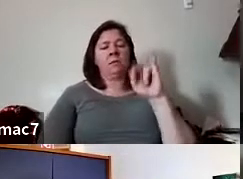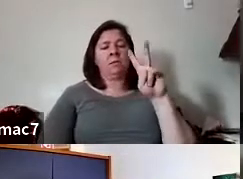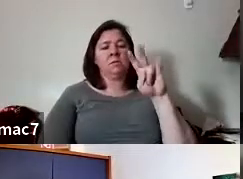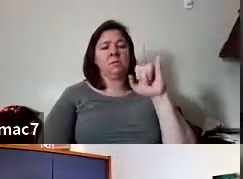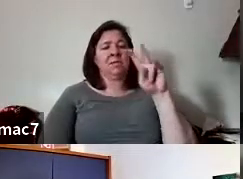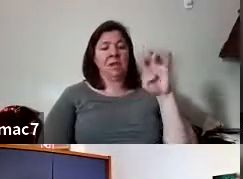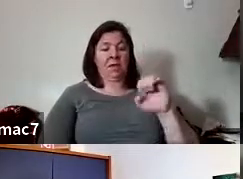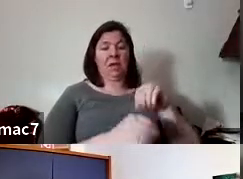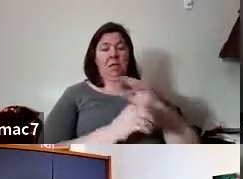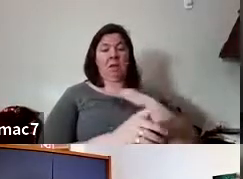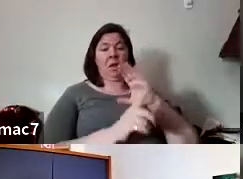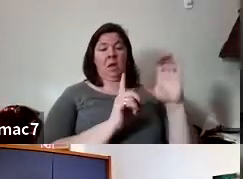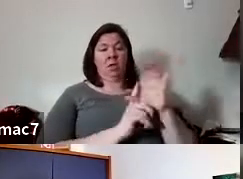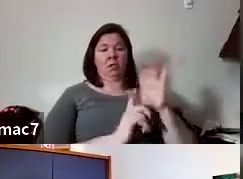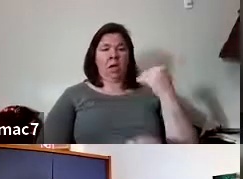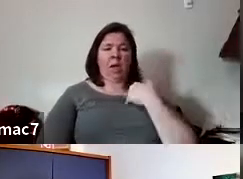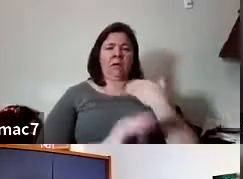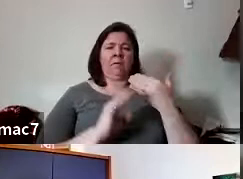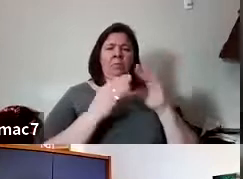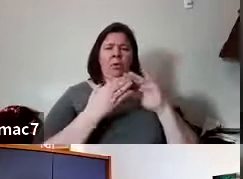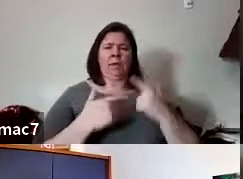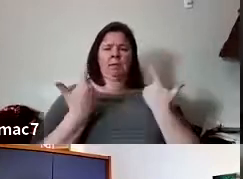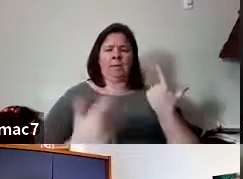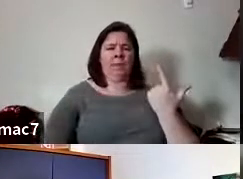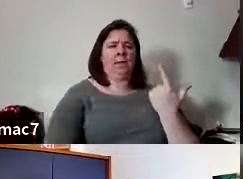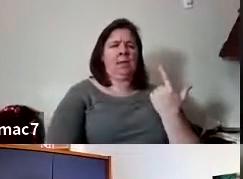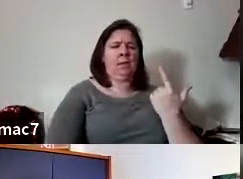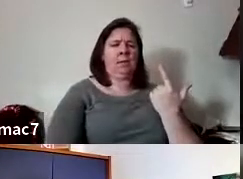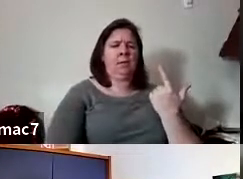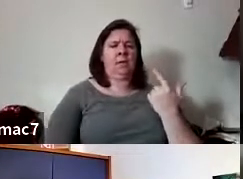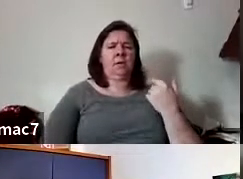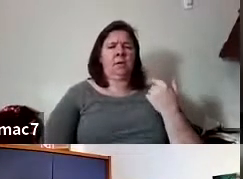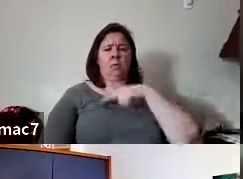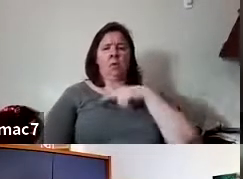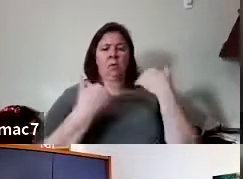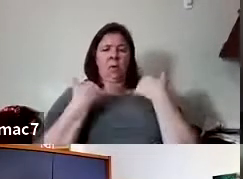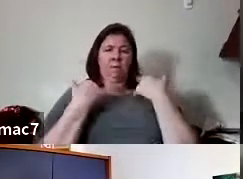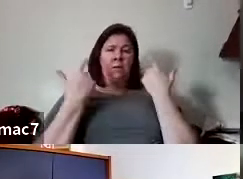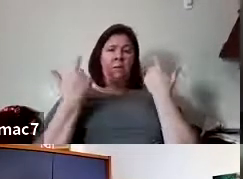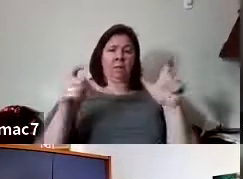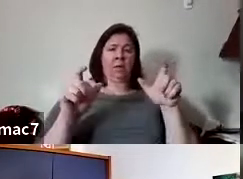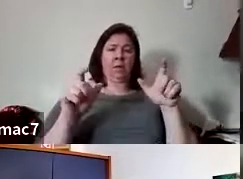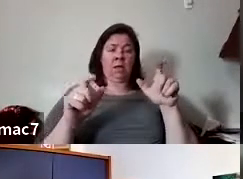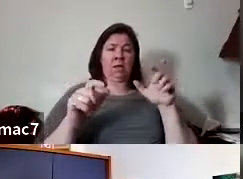culture, we have this communal living. And in a communal living, when there's a big feast that is